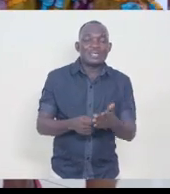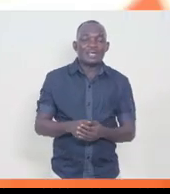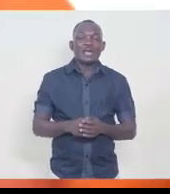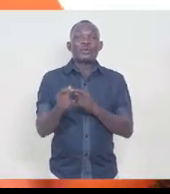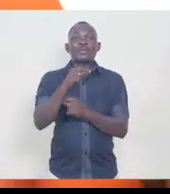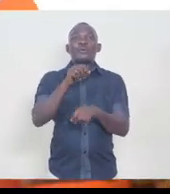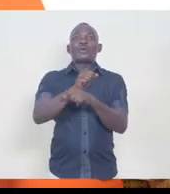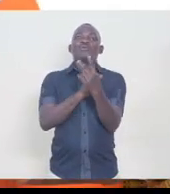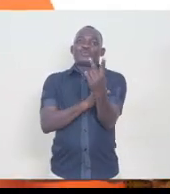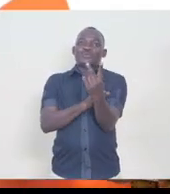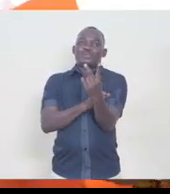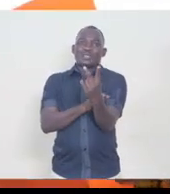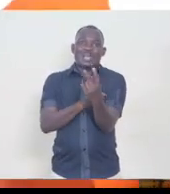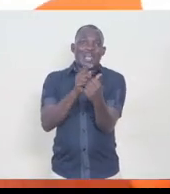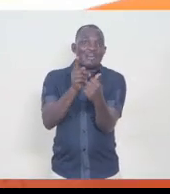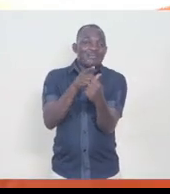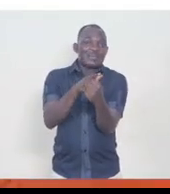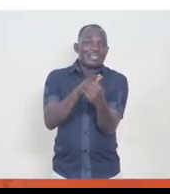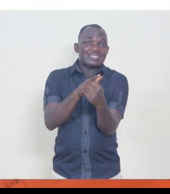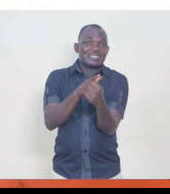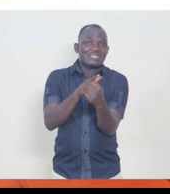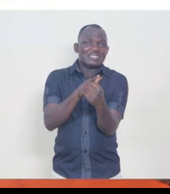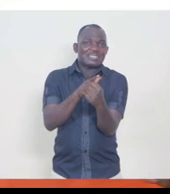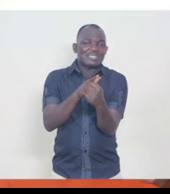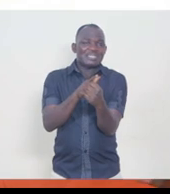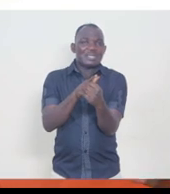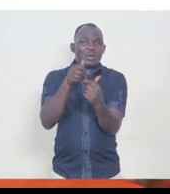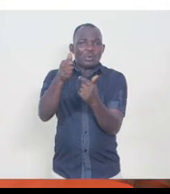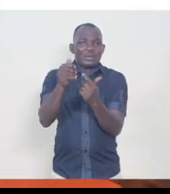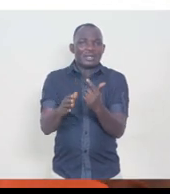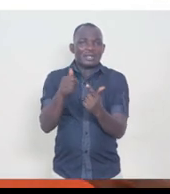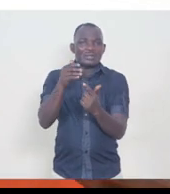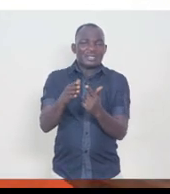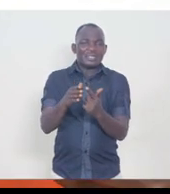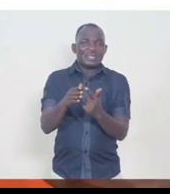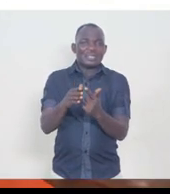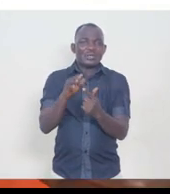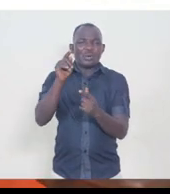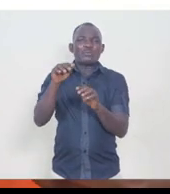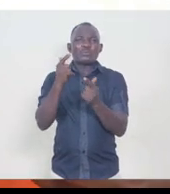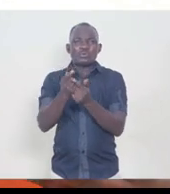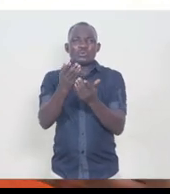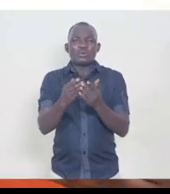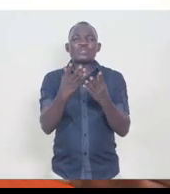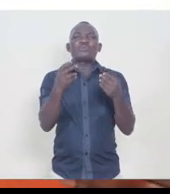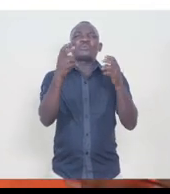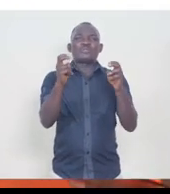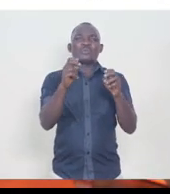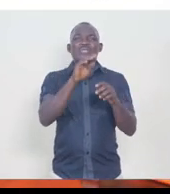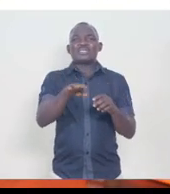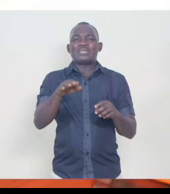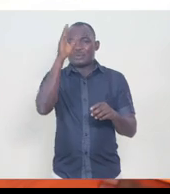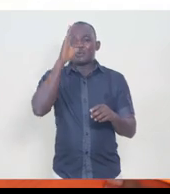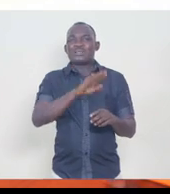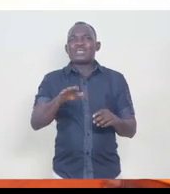things. One, the owners of Egg Q&T Group want you to settle a case with the parents of the